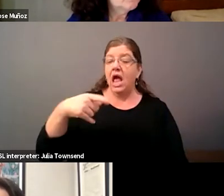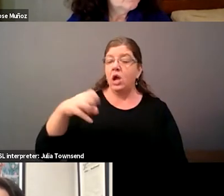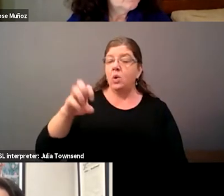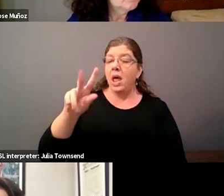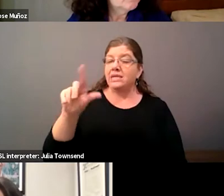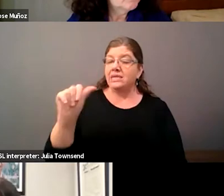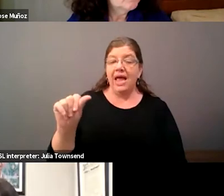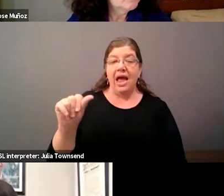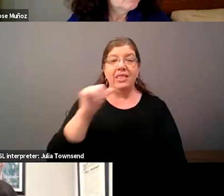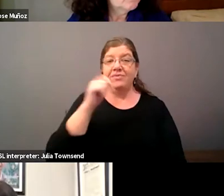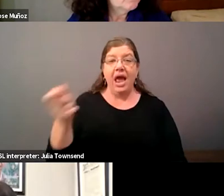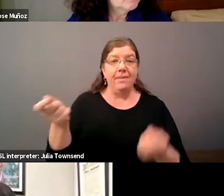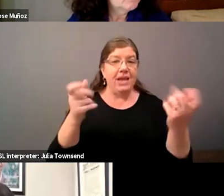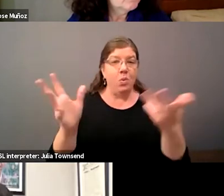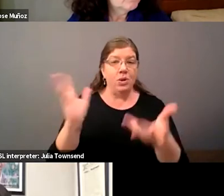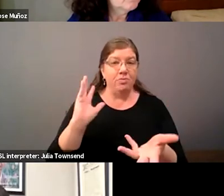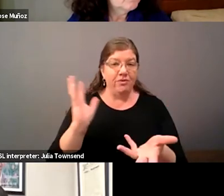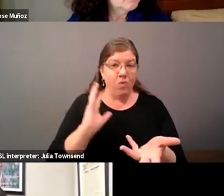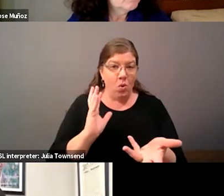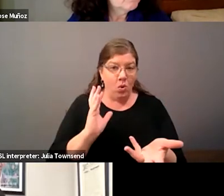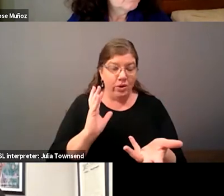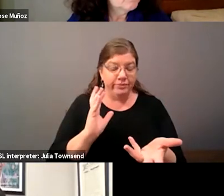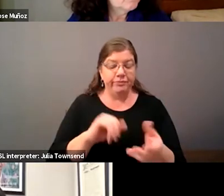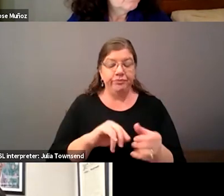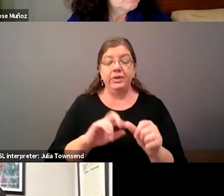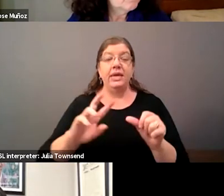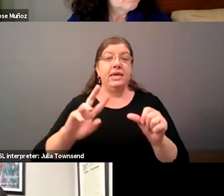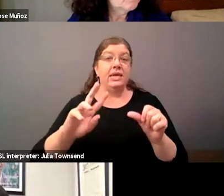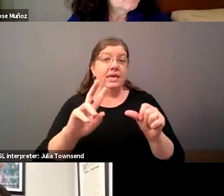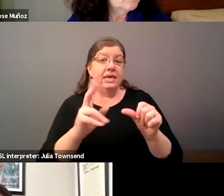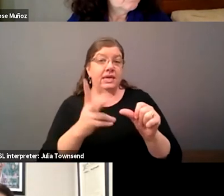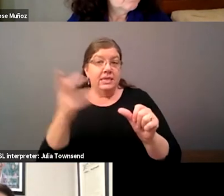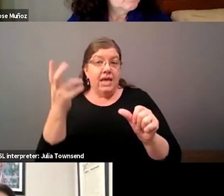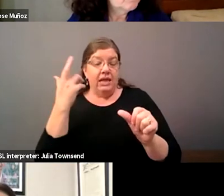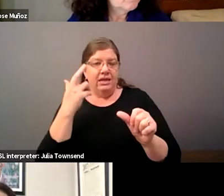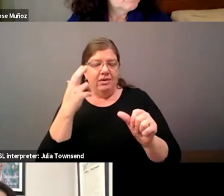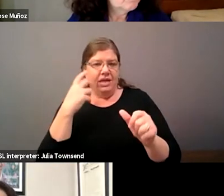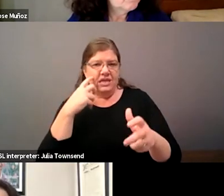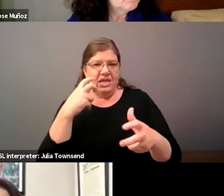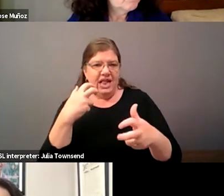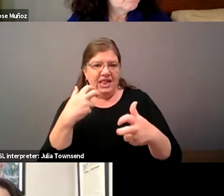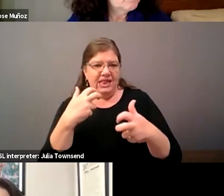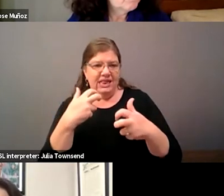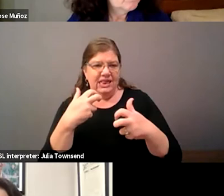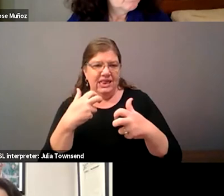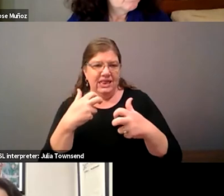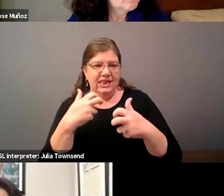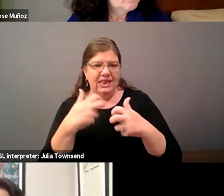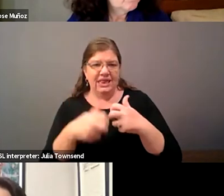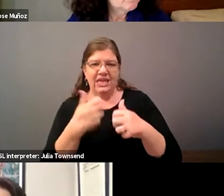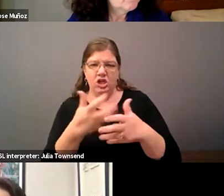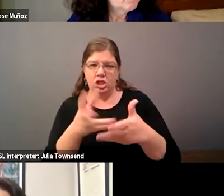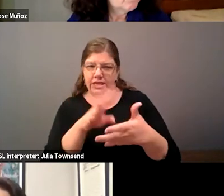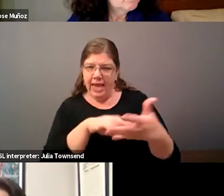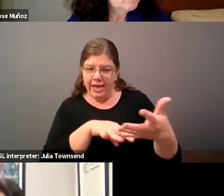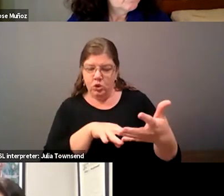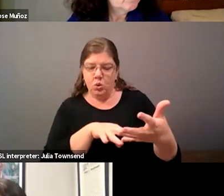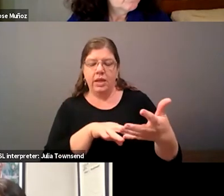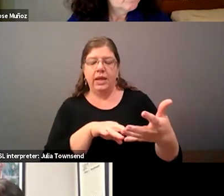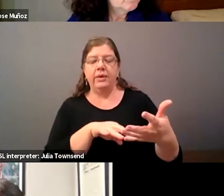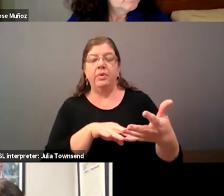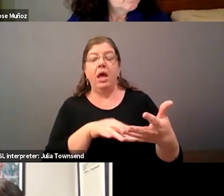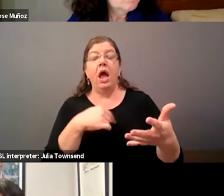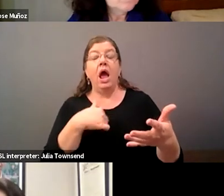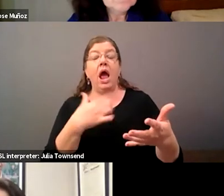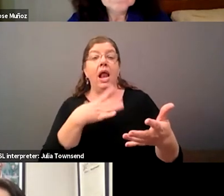before secondly because um some little glitch and scheduling um the uh i like